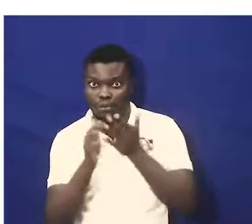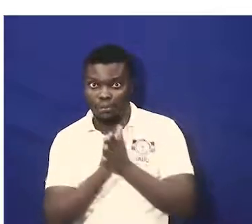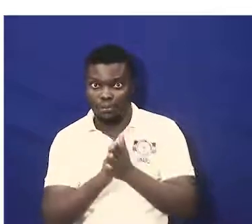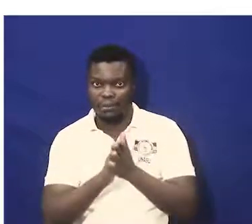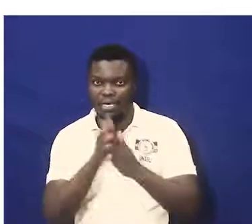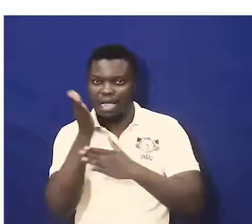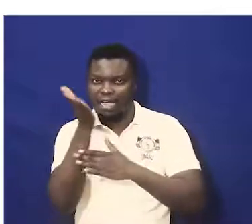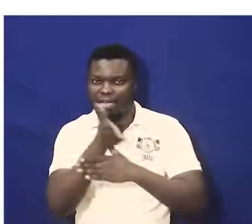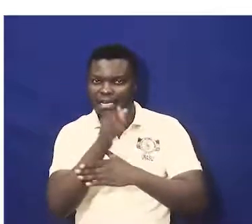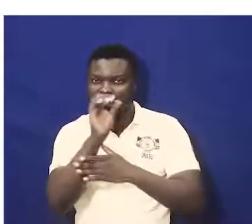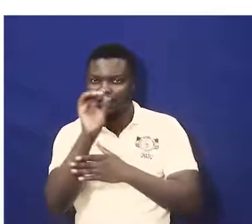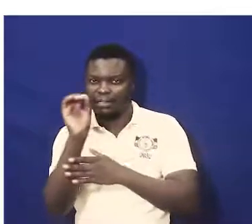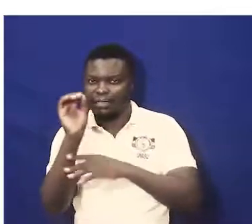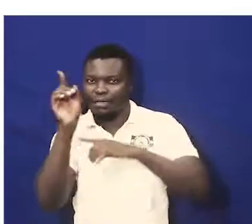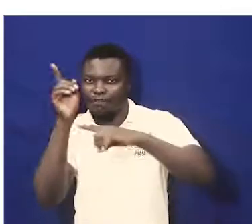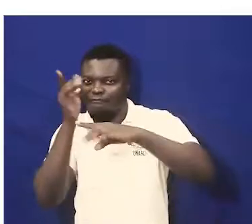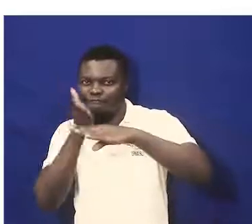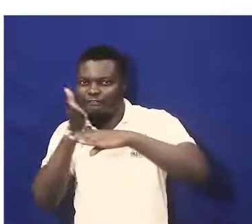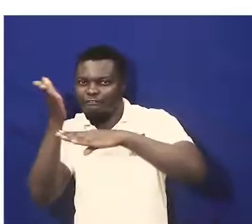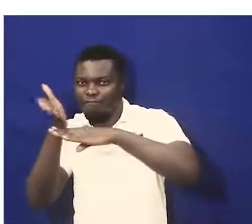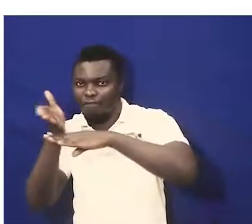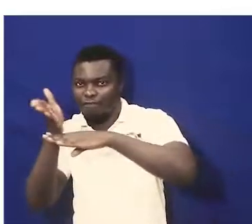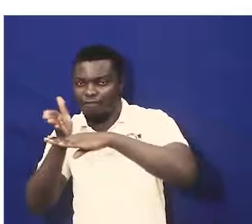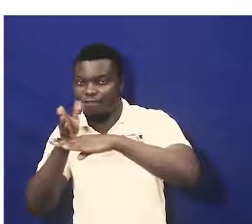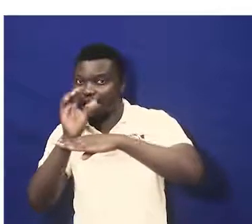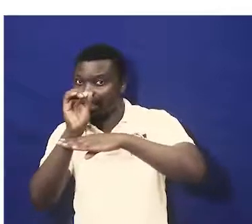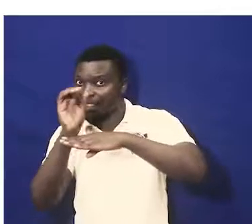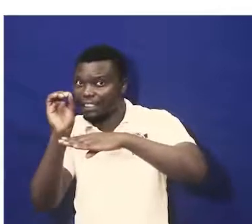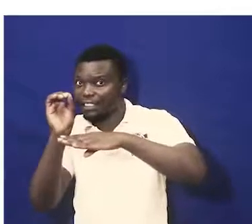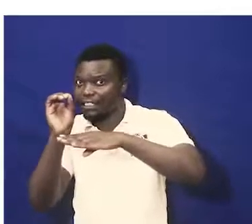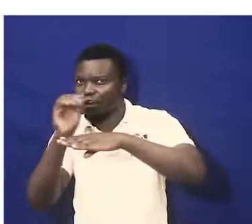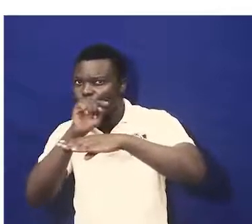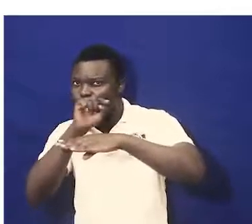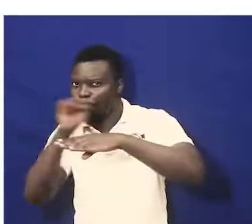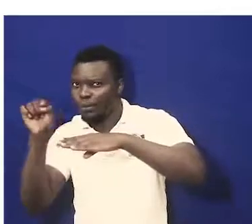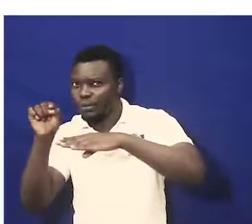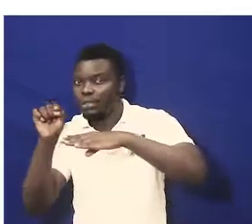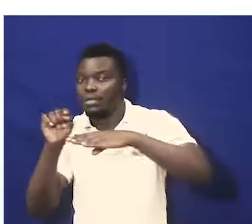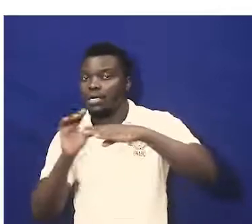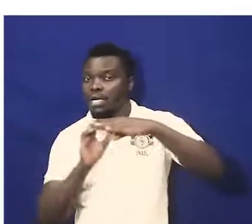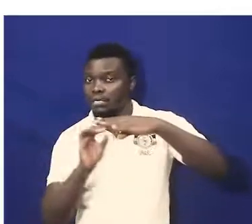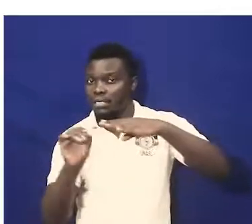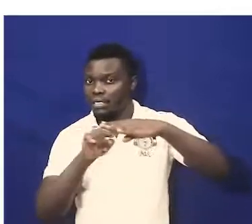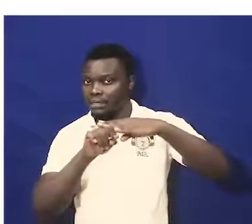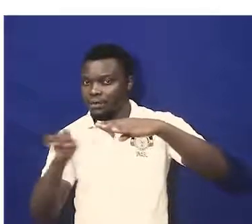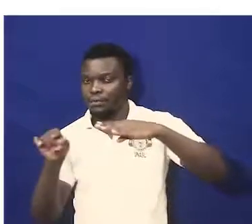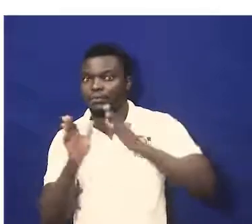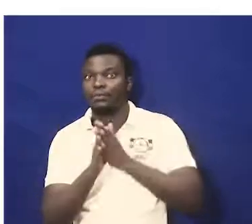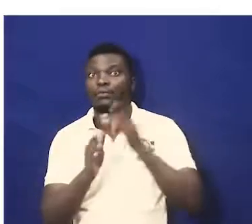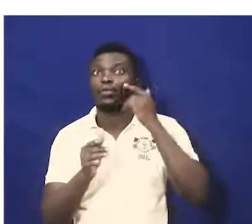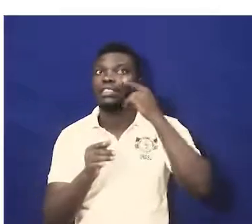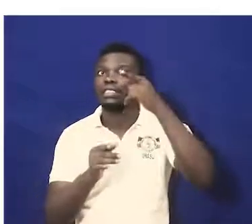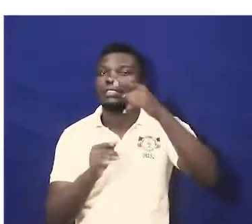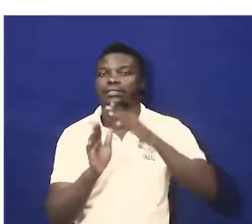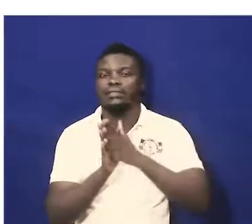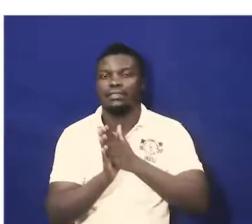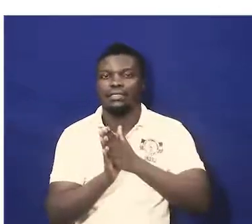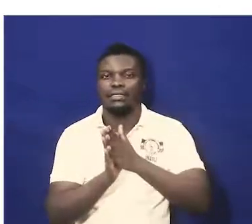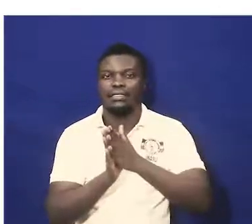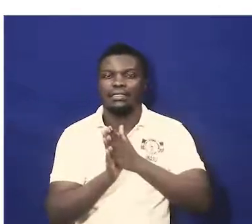divide by 10,000 in the numerator and 10,000 in the denominator, you